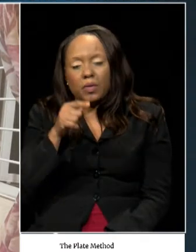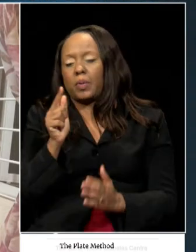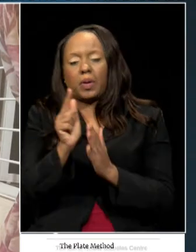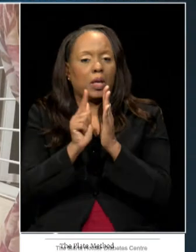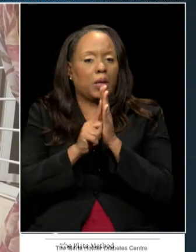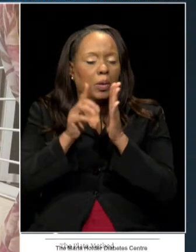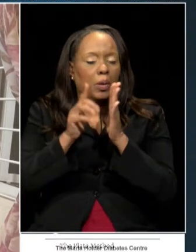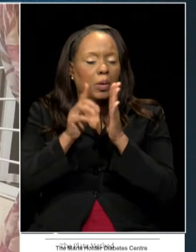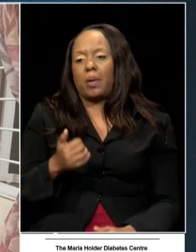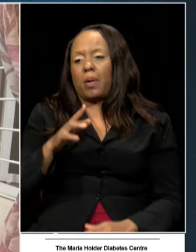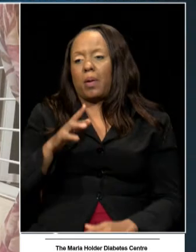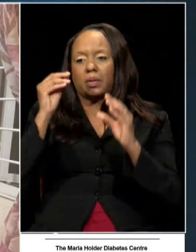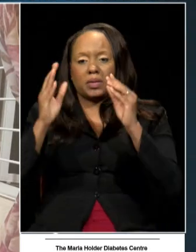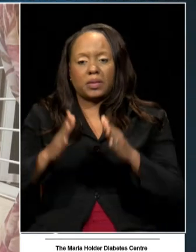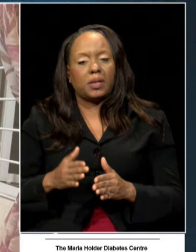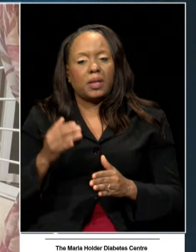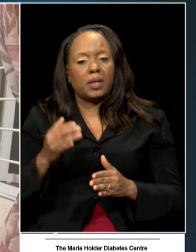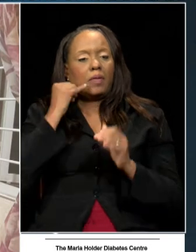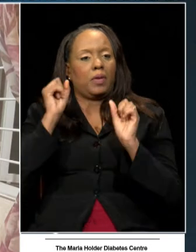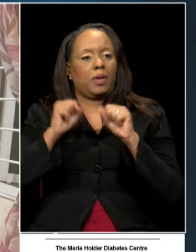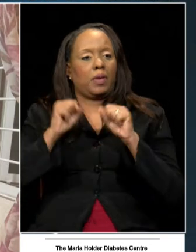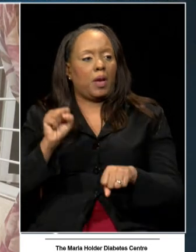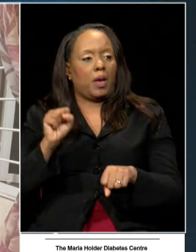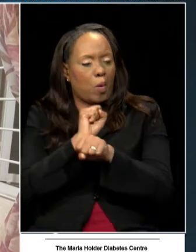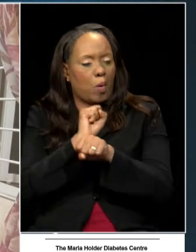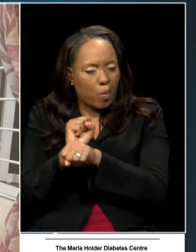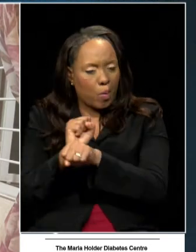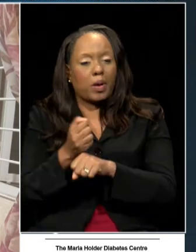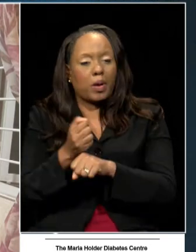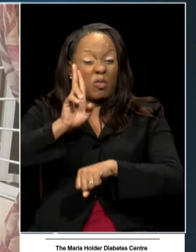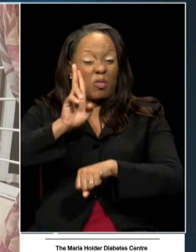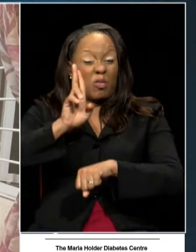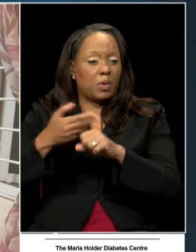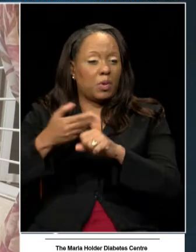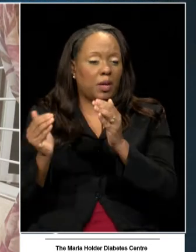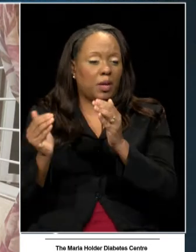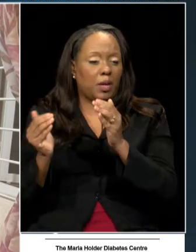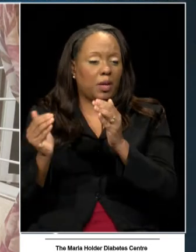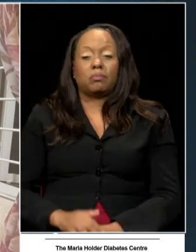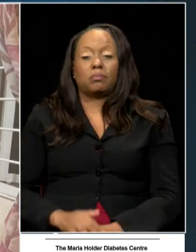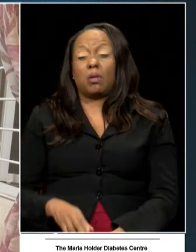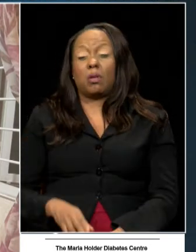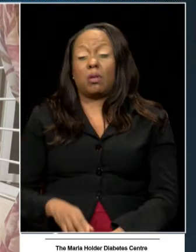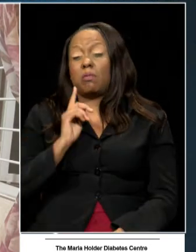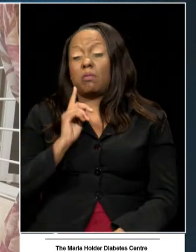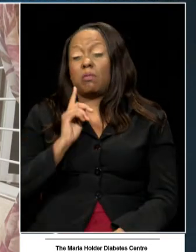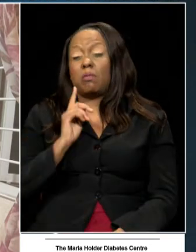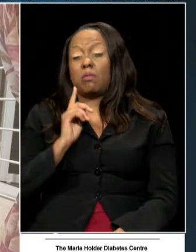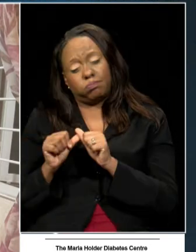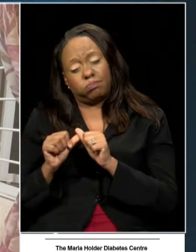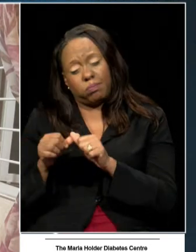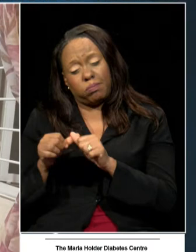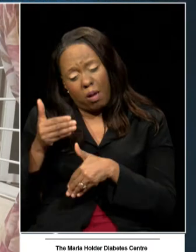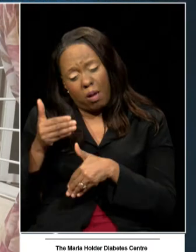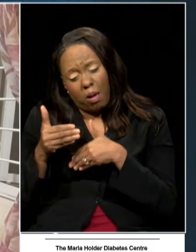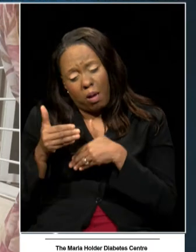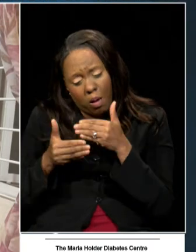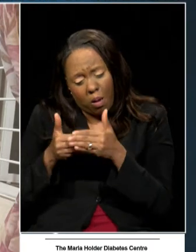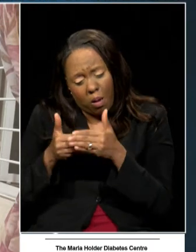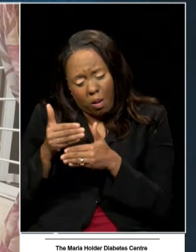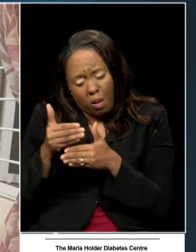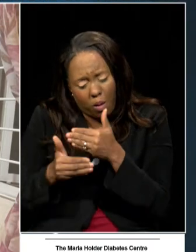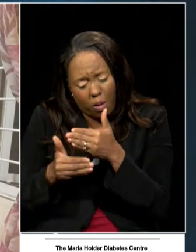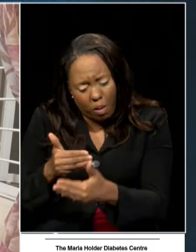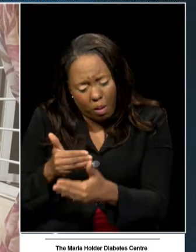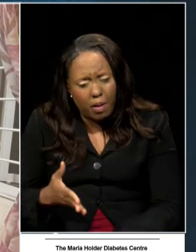or a judge. So though the rehabilitative process is quite lengthy, And it is a team effort,